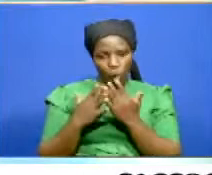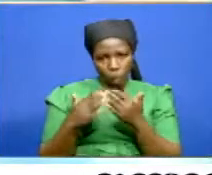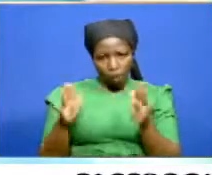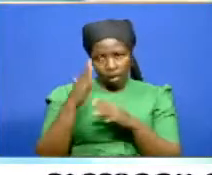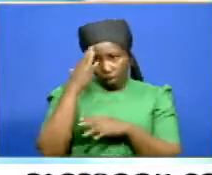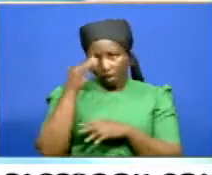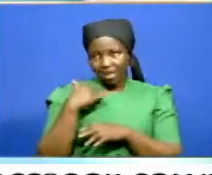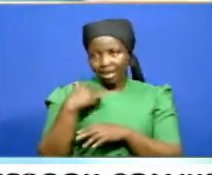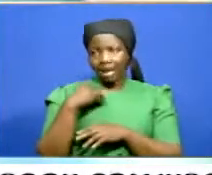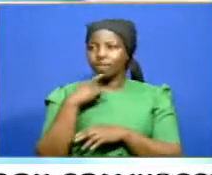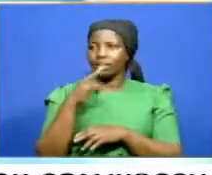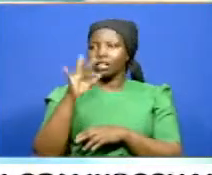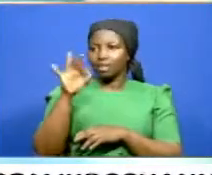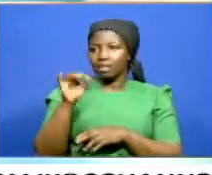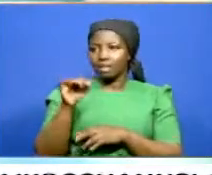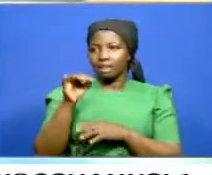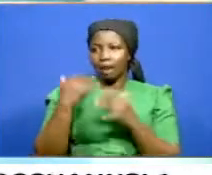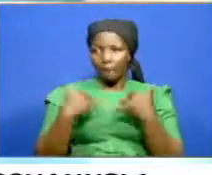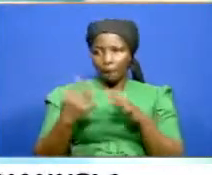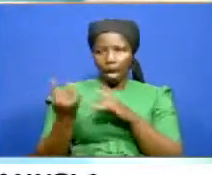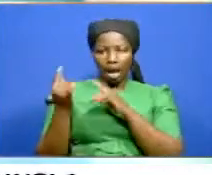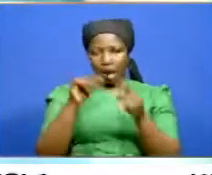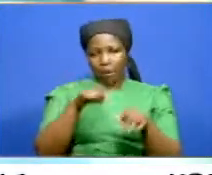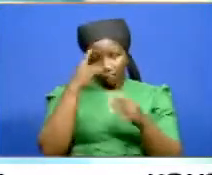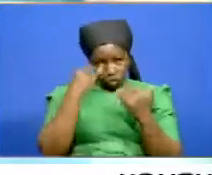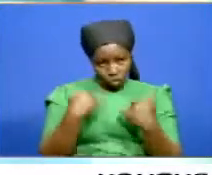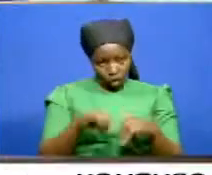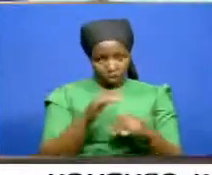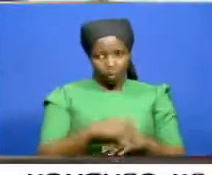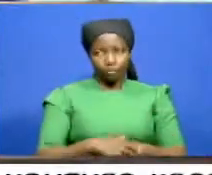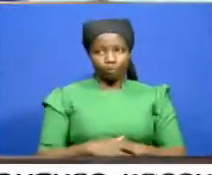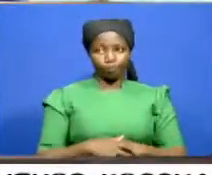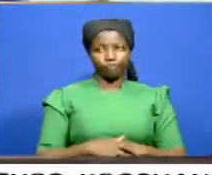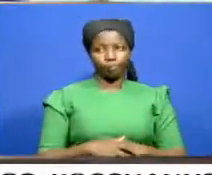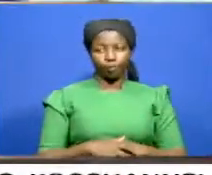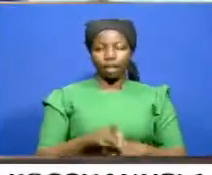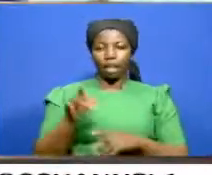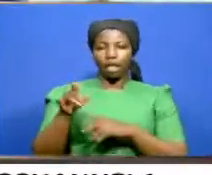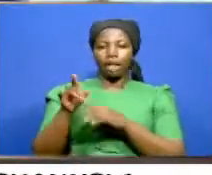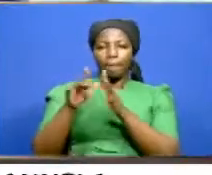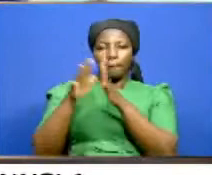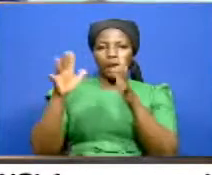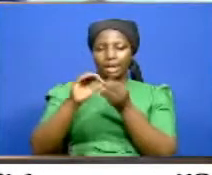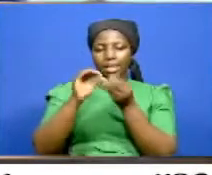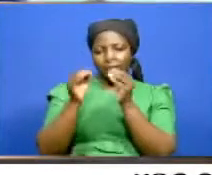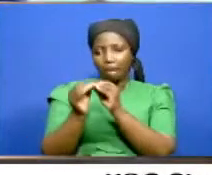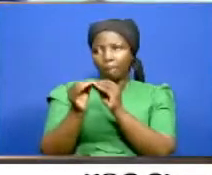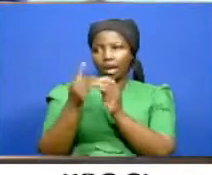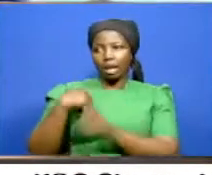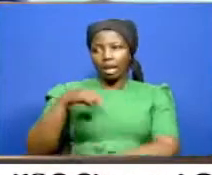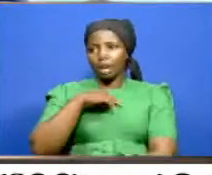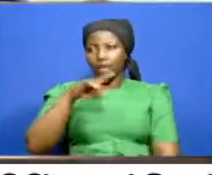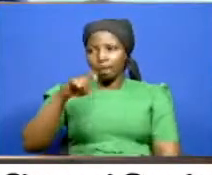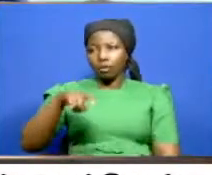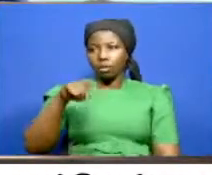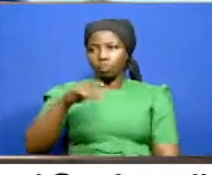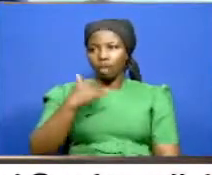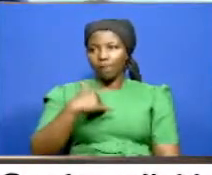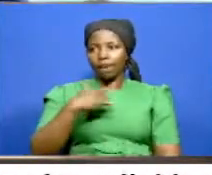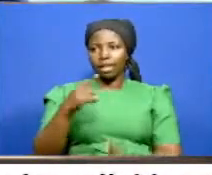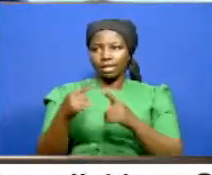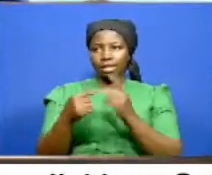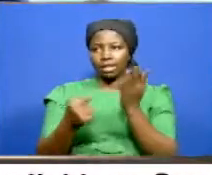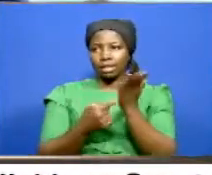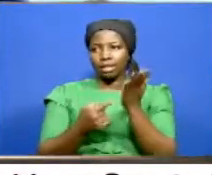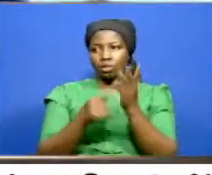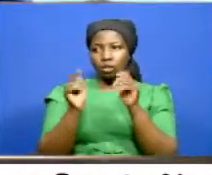players turning up for the tryouts. That is for emerging stars. Uh-huh. Quite a huge number. And we are supposed to do our technical meeting tomorrow and just decide